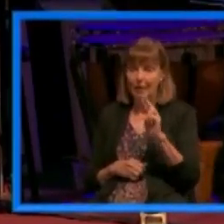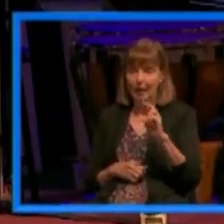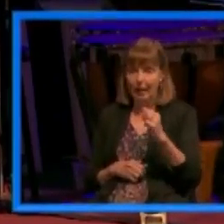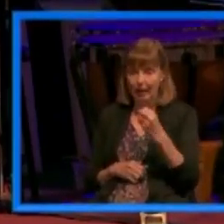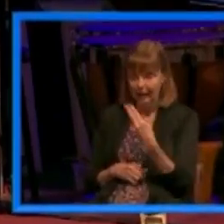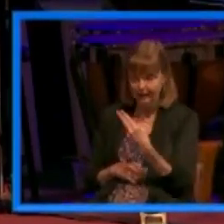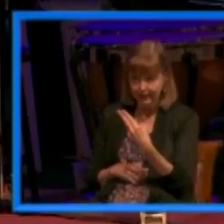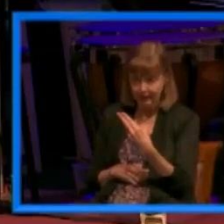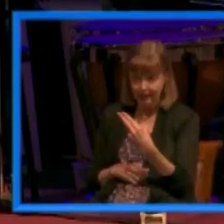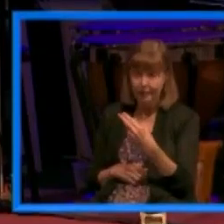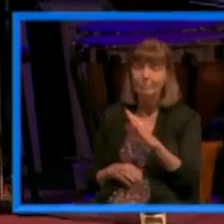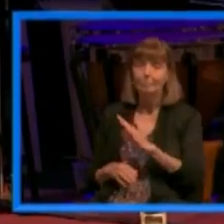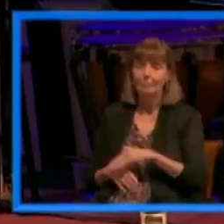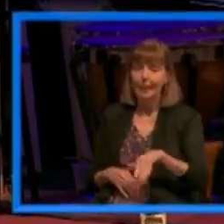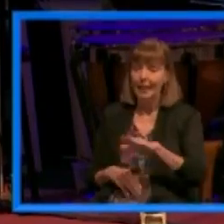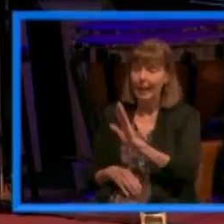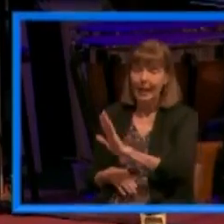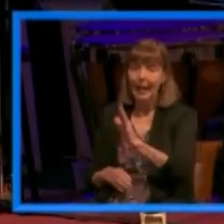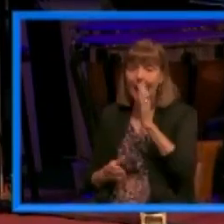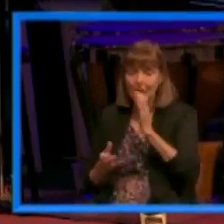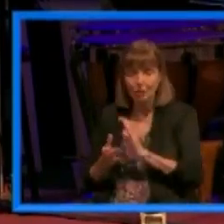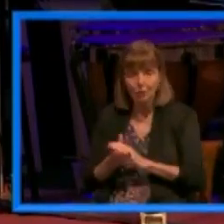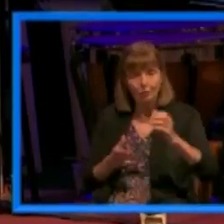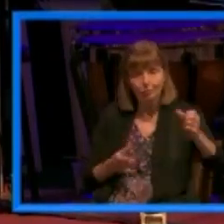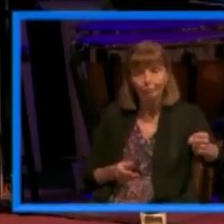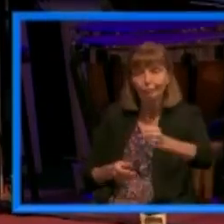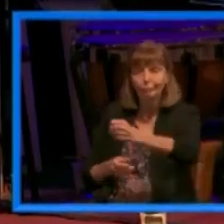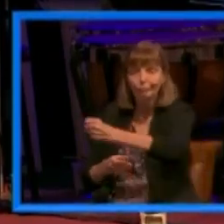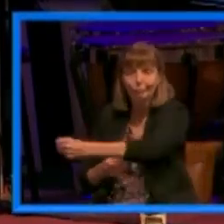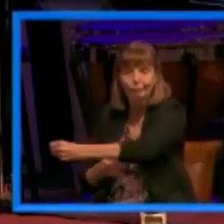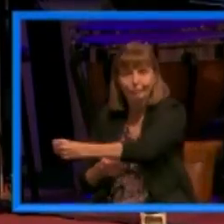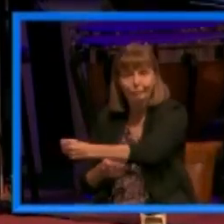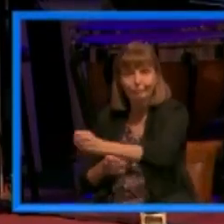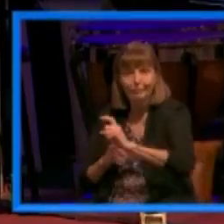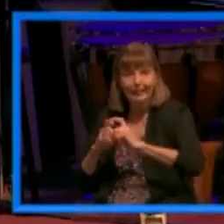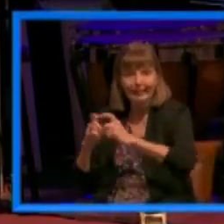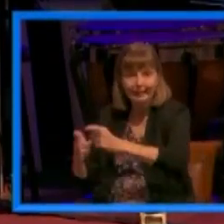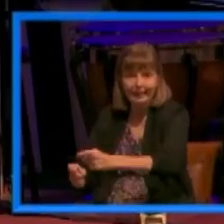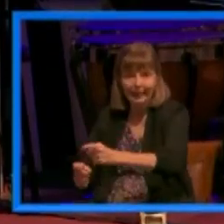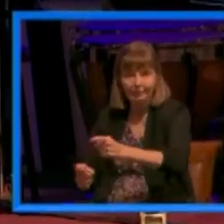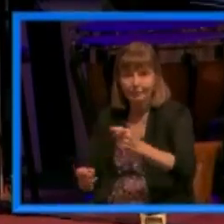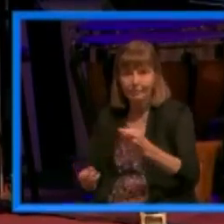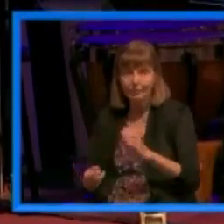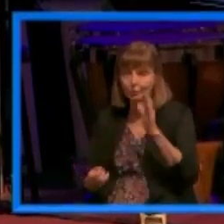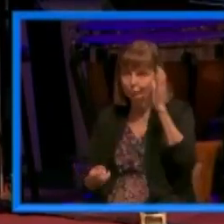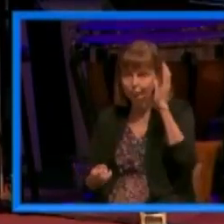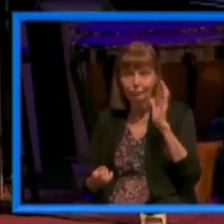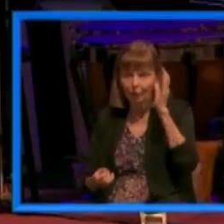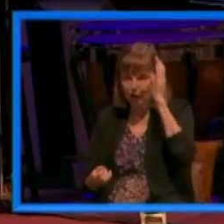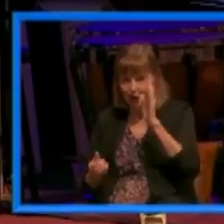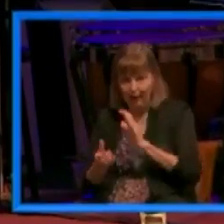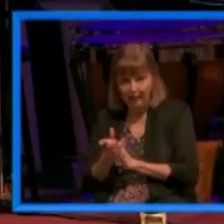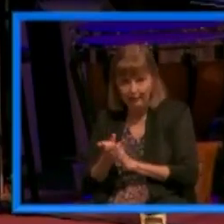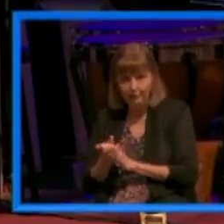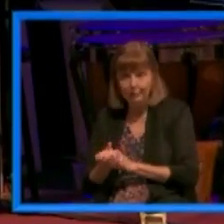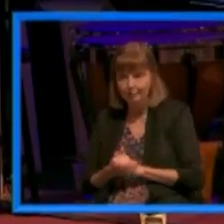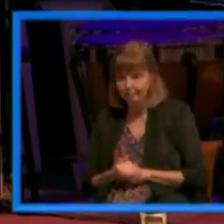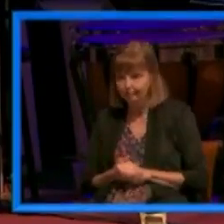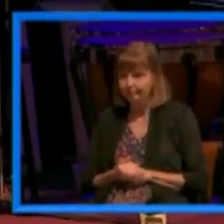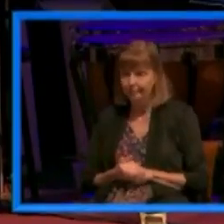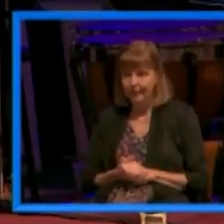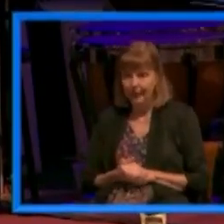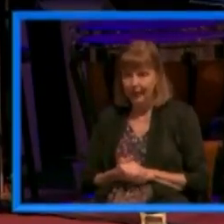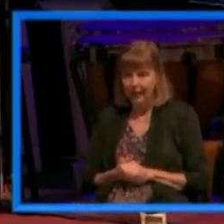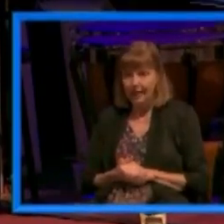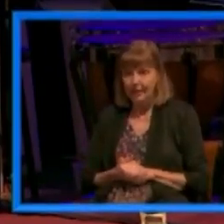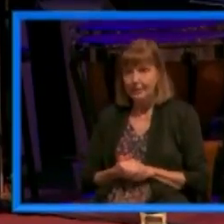Hagar, the Egyptian, her servant, and gave her to Abraham, her husband, as a wife. And he went to Hagar, and she conceived. And when she